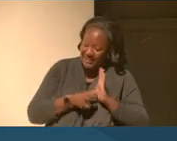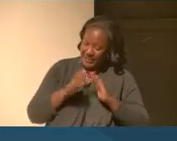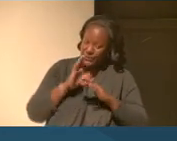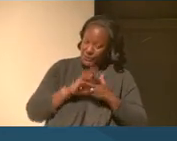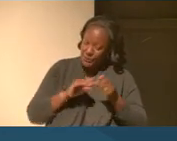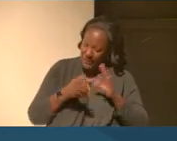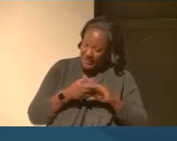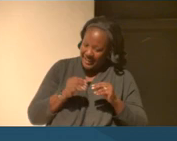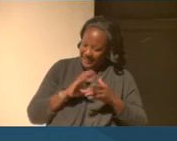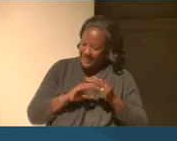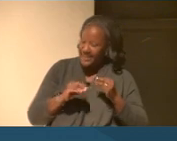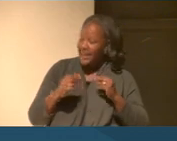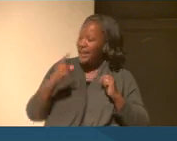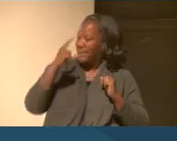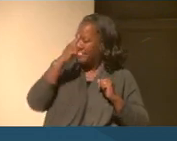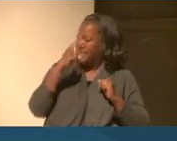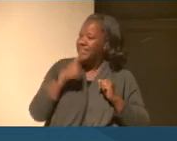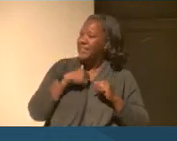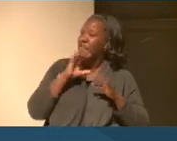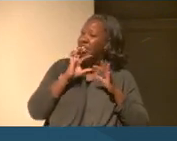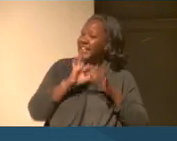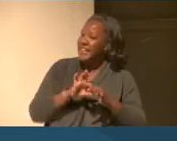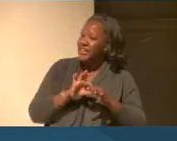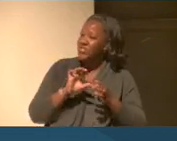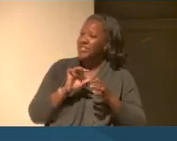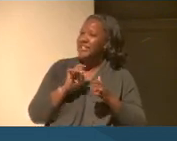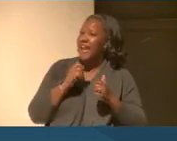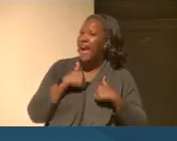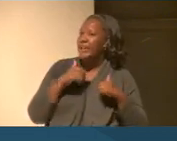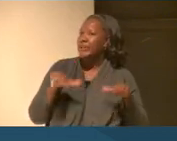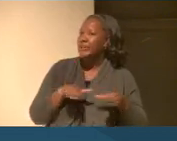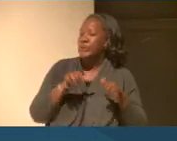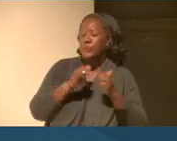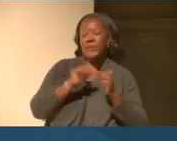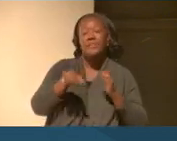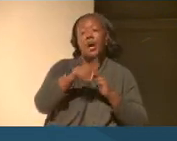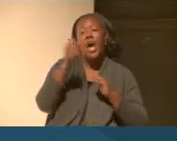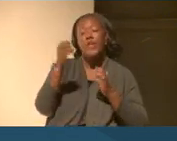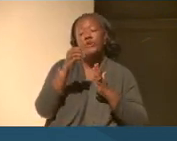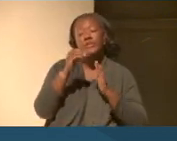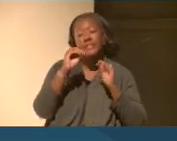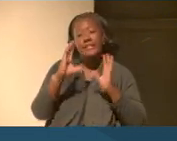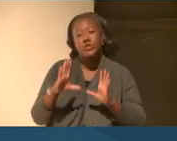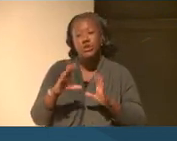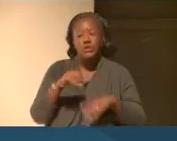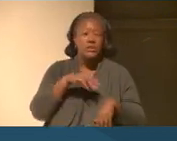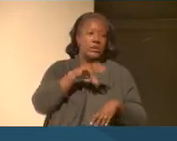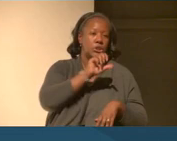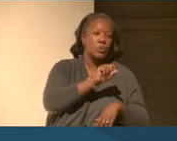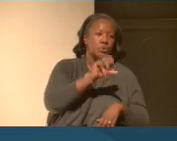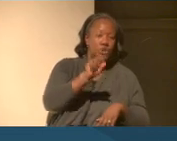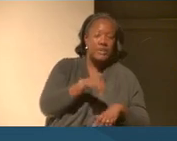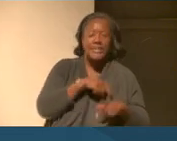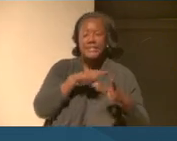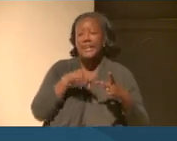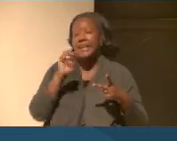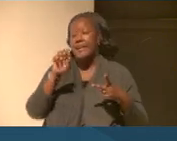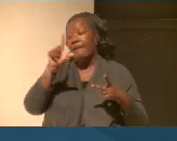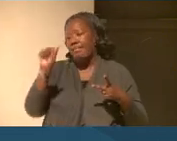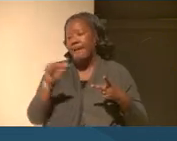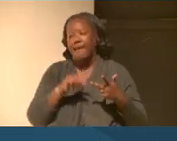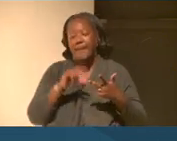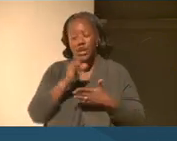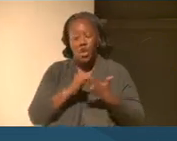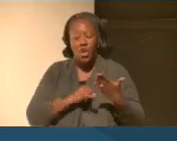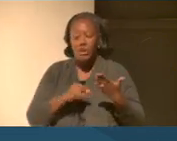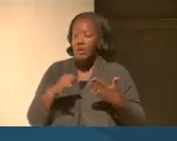think that there's some connections I could do with other teachers down the hall in social studies, ELA, and art. Do you have any ideas or examples?